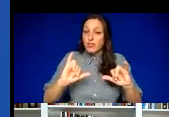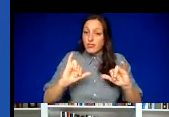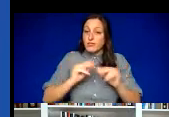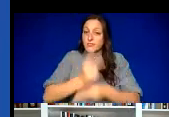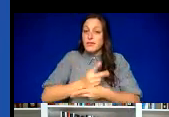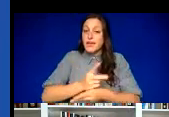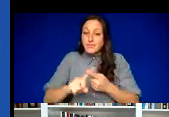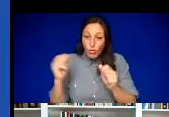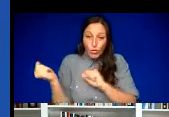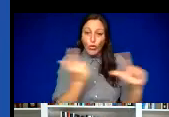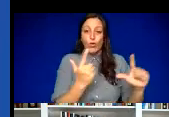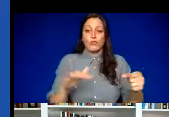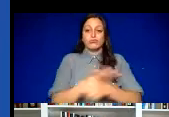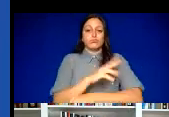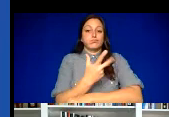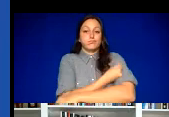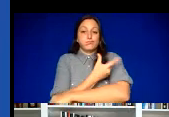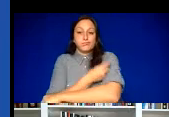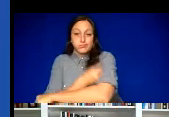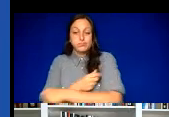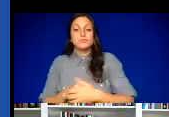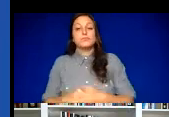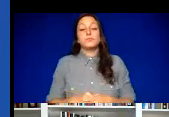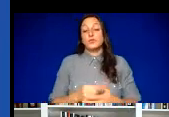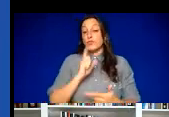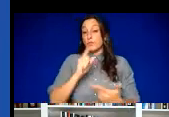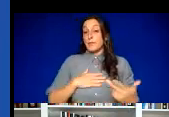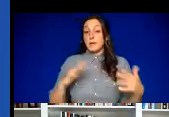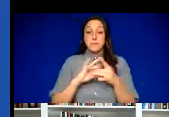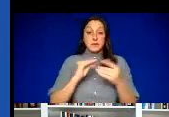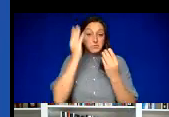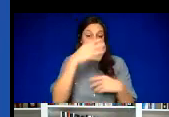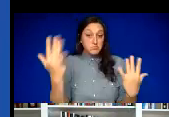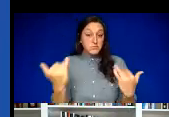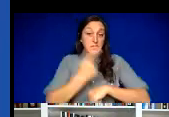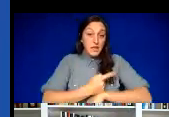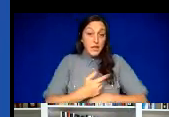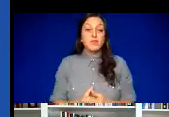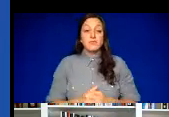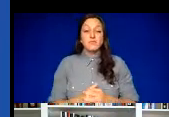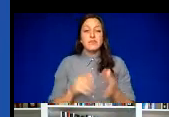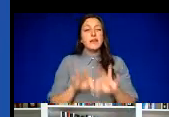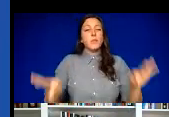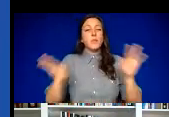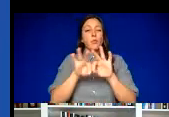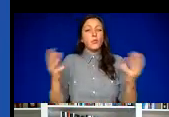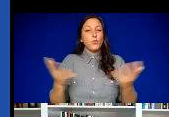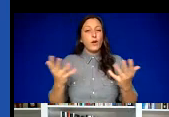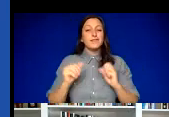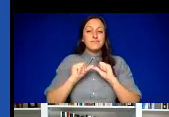fully vaccinated. And so a message that I really want to get across today is the importance of continued